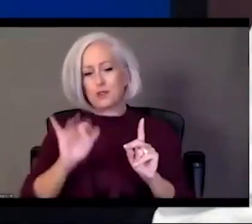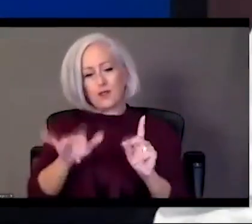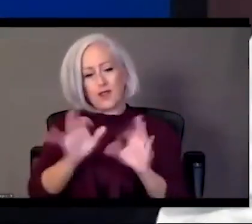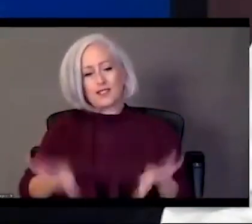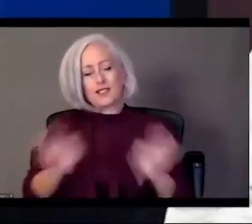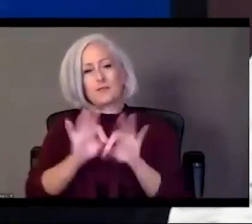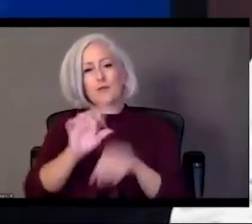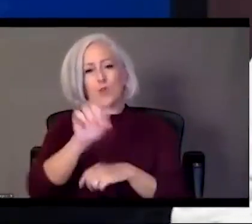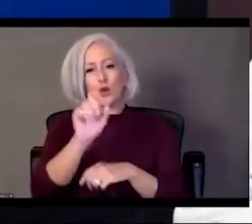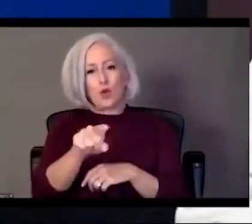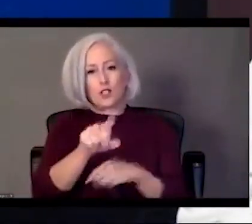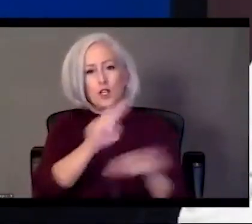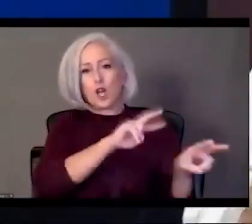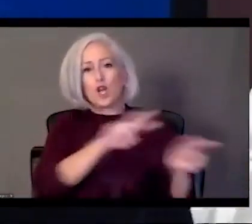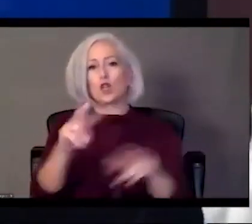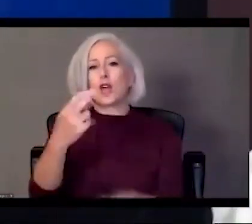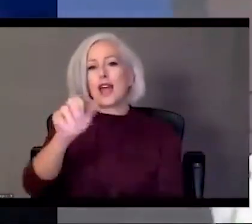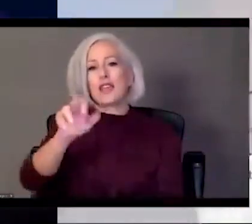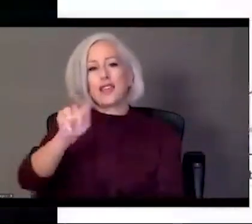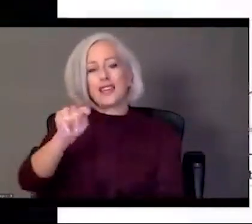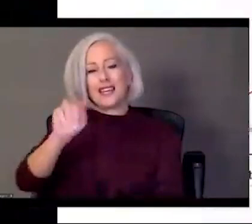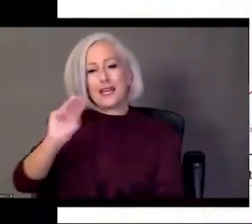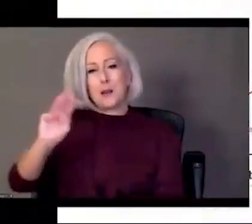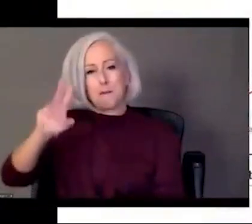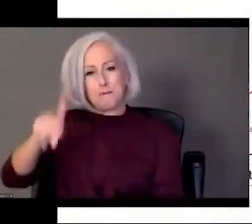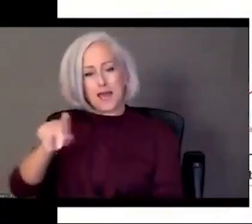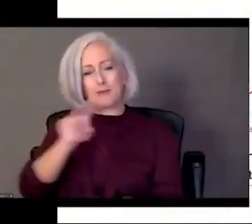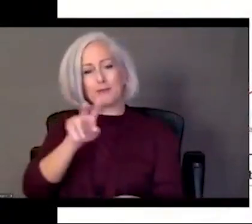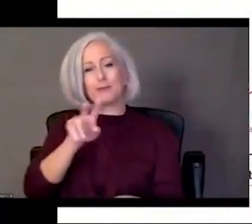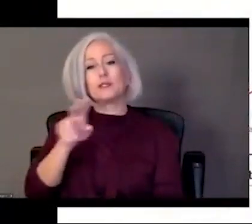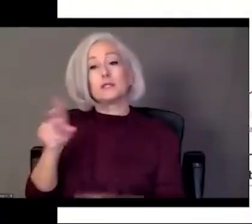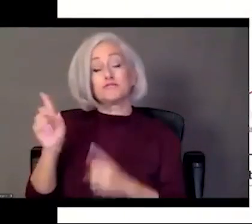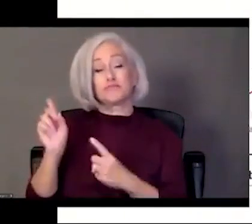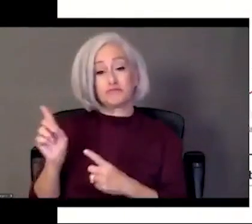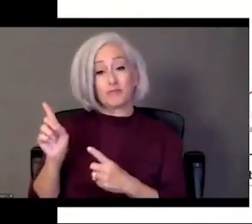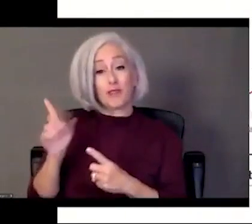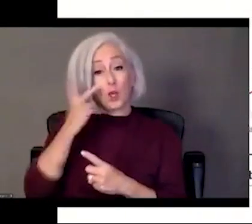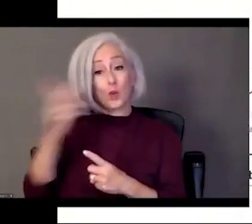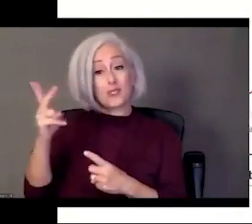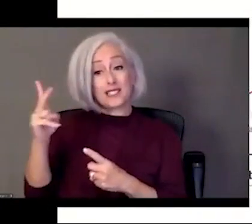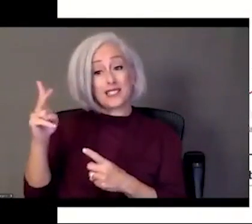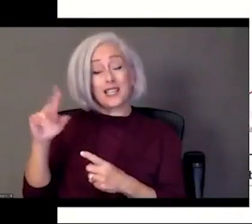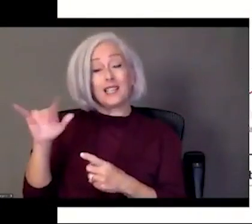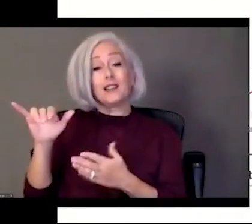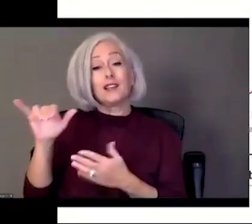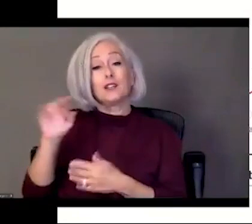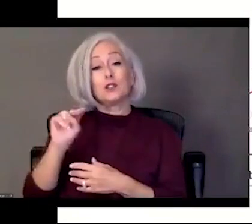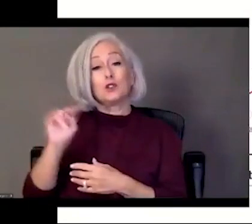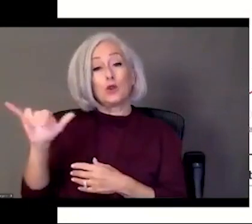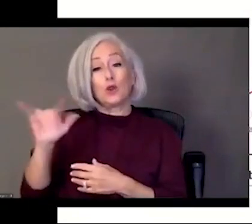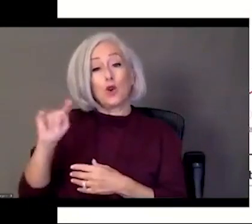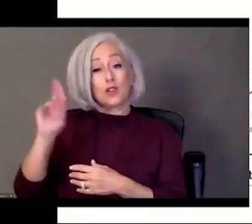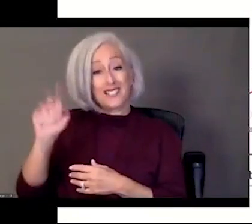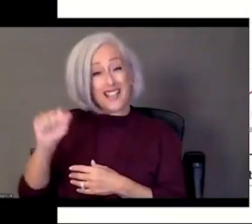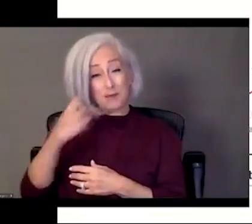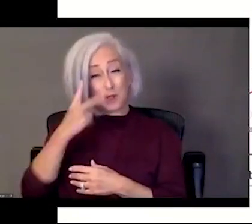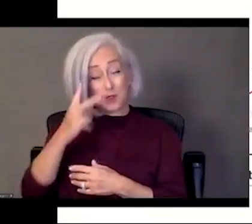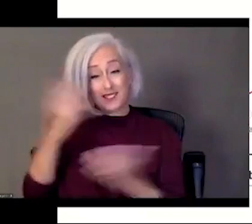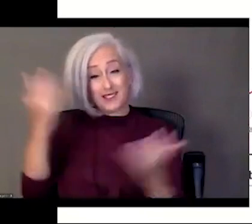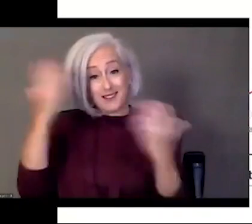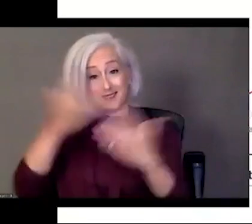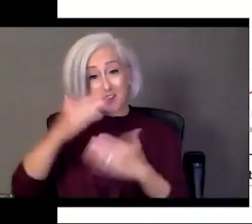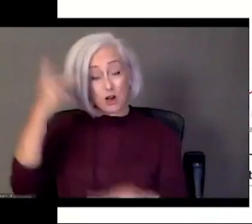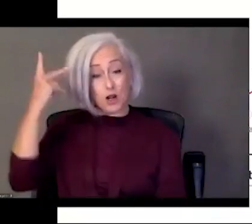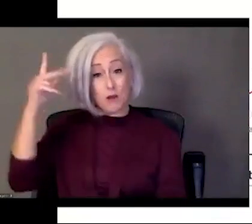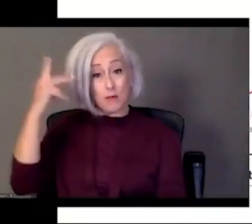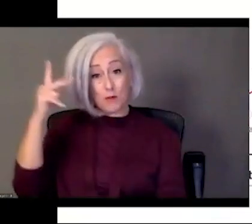map for just a minute. You know, we keep going back to this. You can find it in the New York Times. See that deep purple purple zone and see where the river is right there. You can see